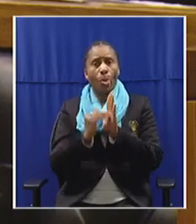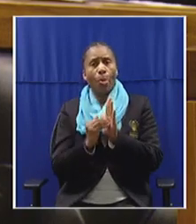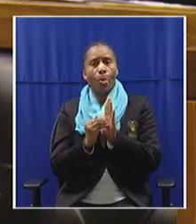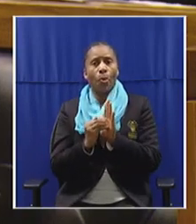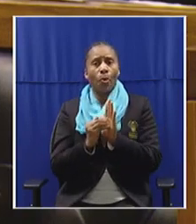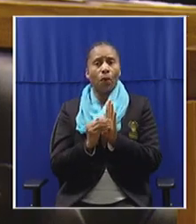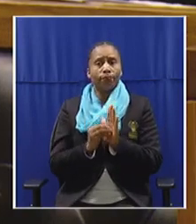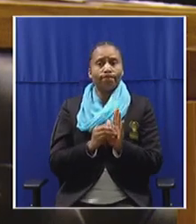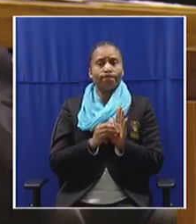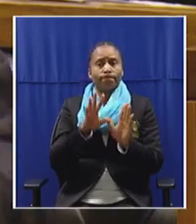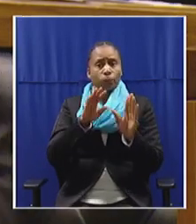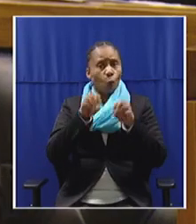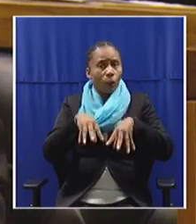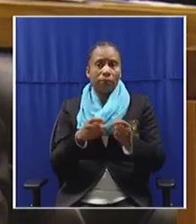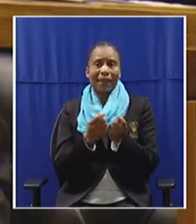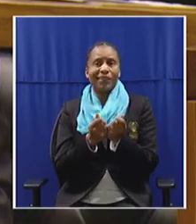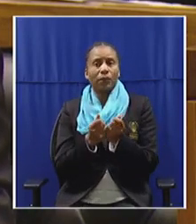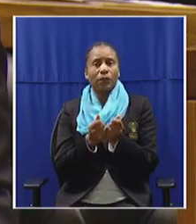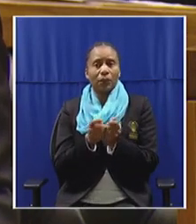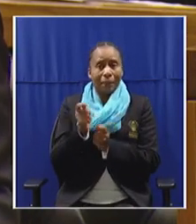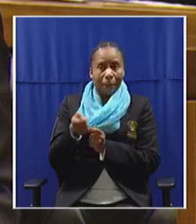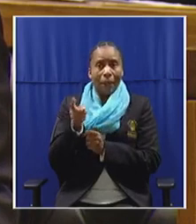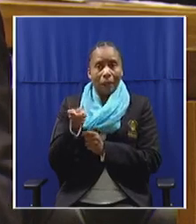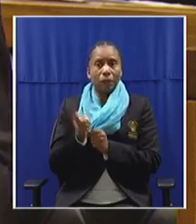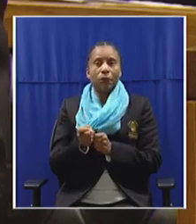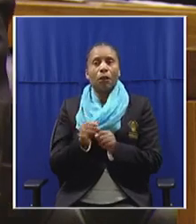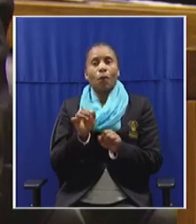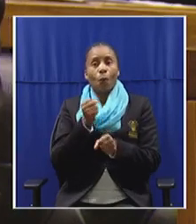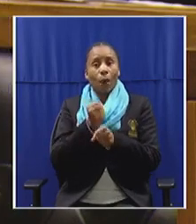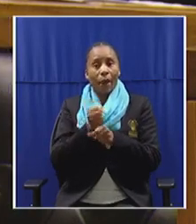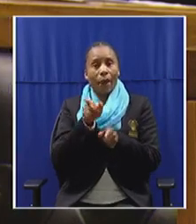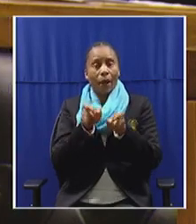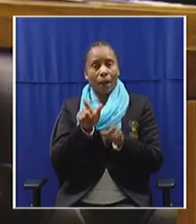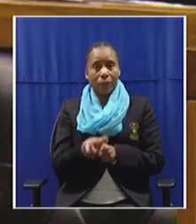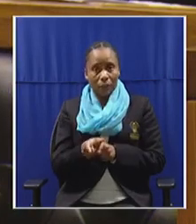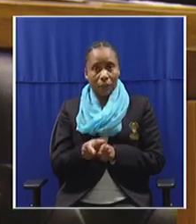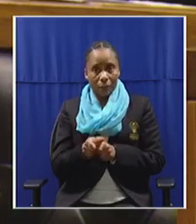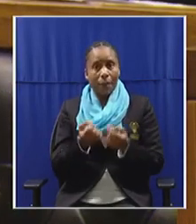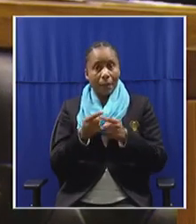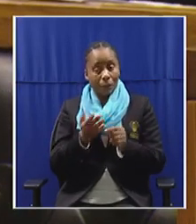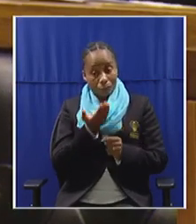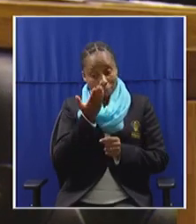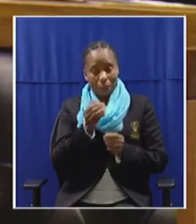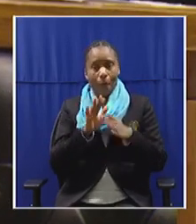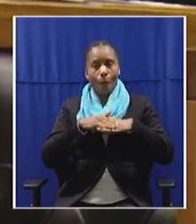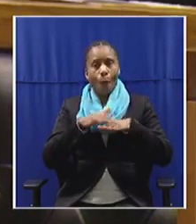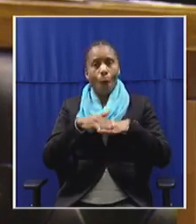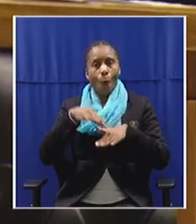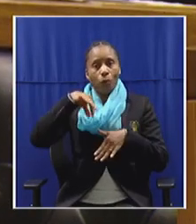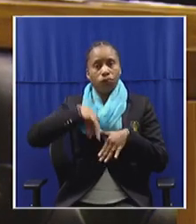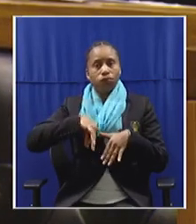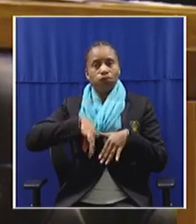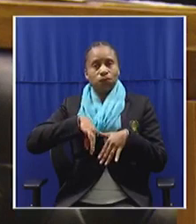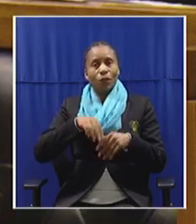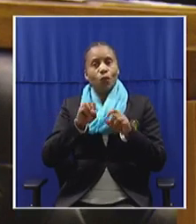payment to employees and capitalize on profit. So it is important